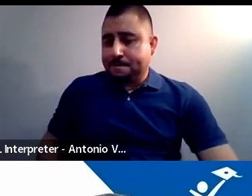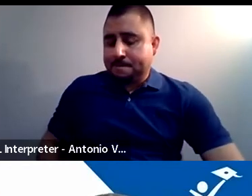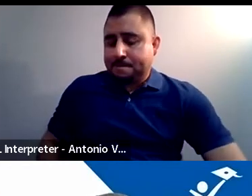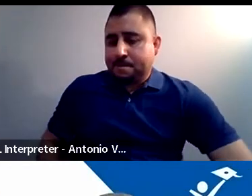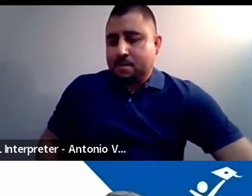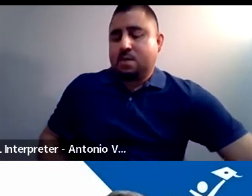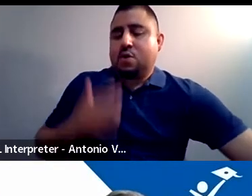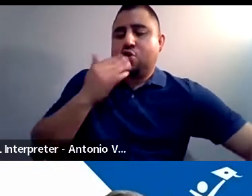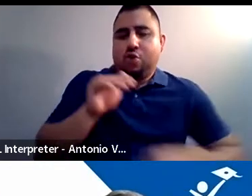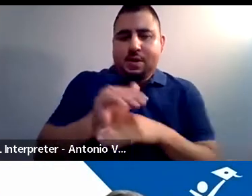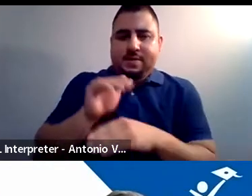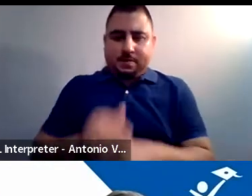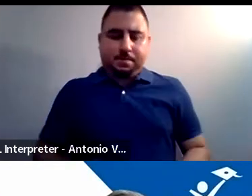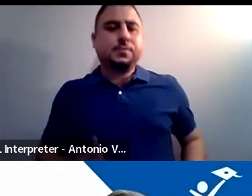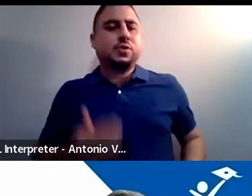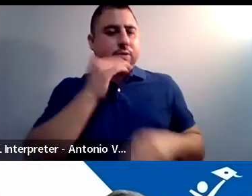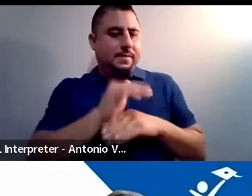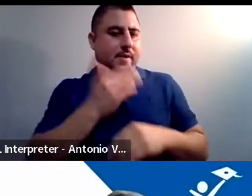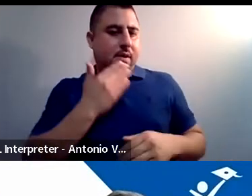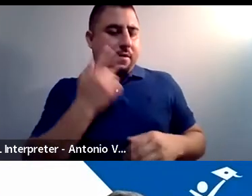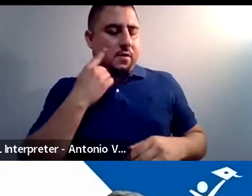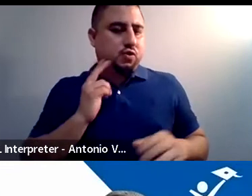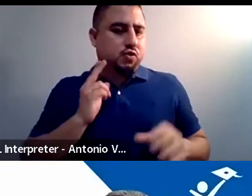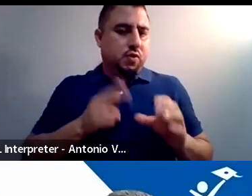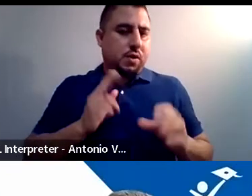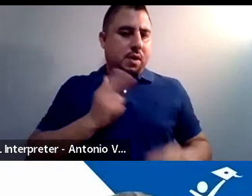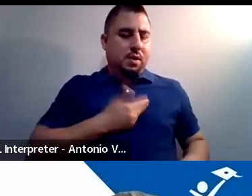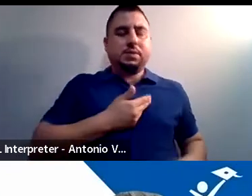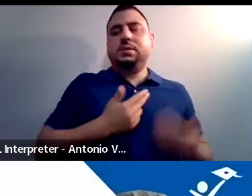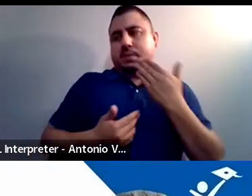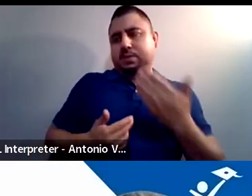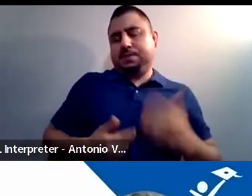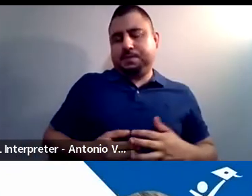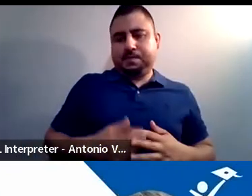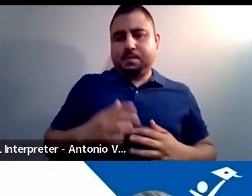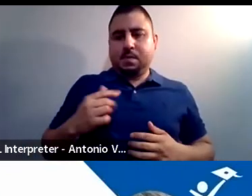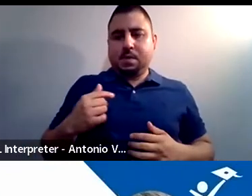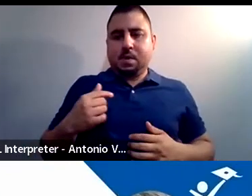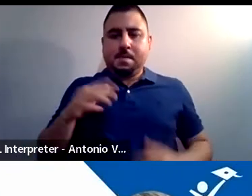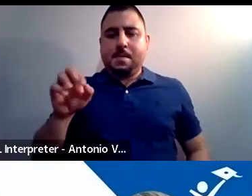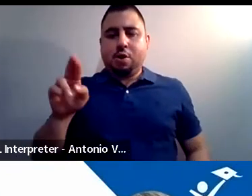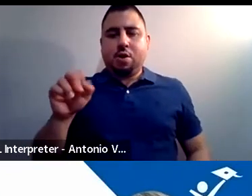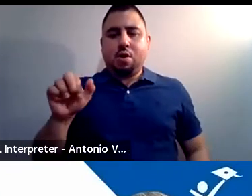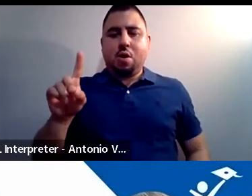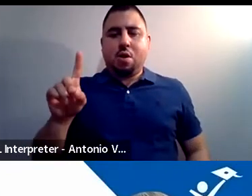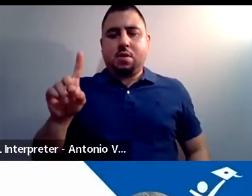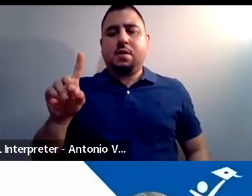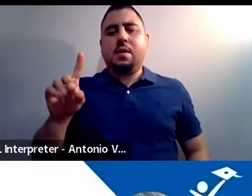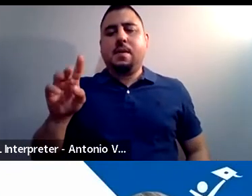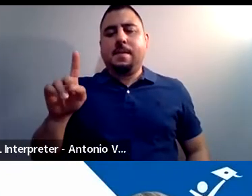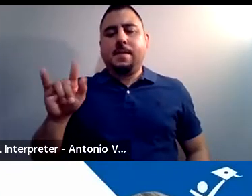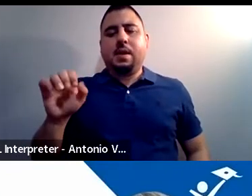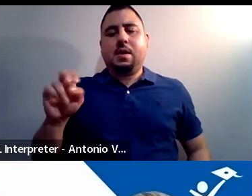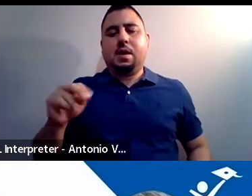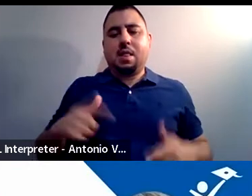Good evening. Good evening. Thank you for joining. Bernard, thank you so much. I'm Bernard Payton, a resident of Fort Washington, Maryland. I reside